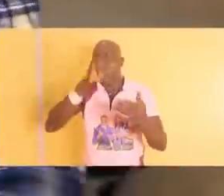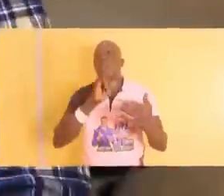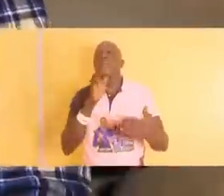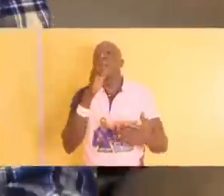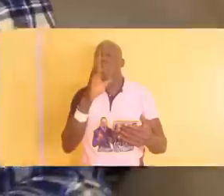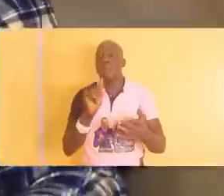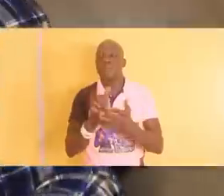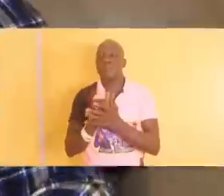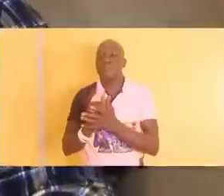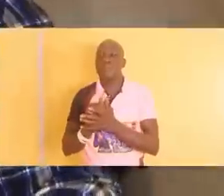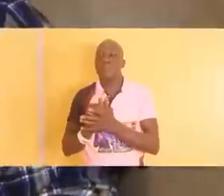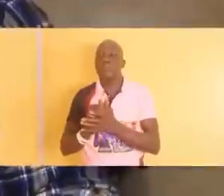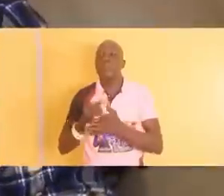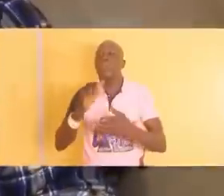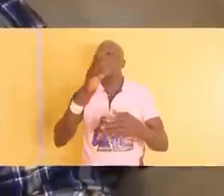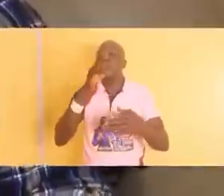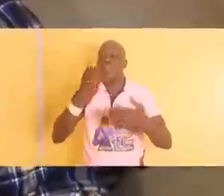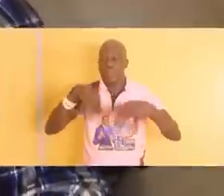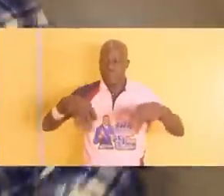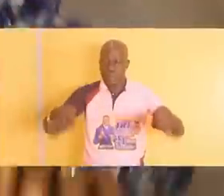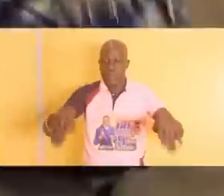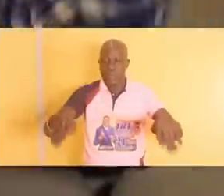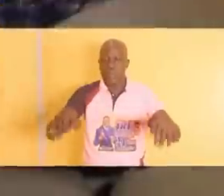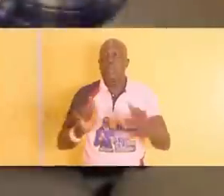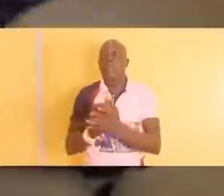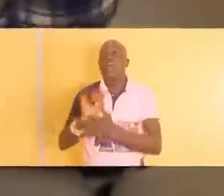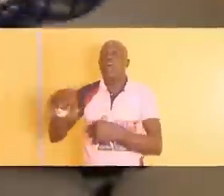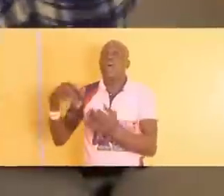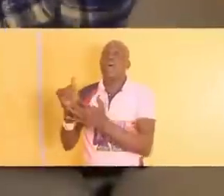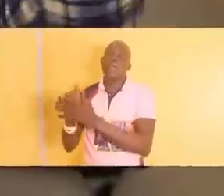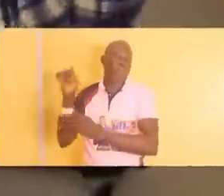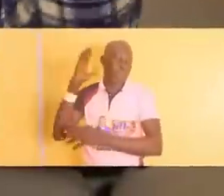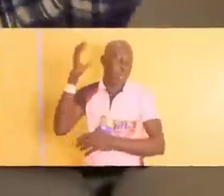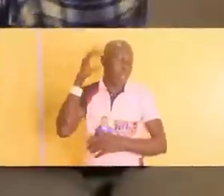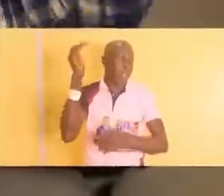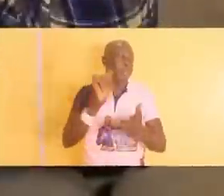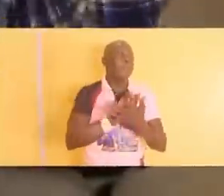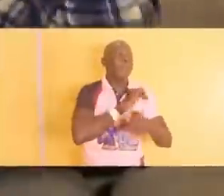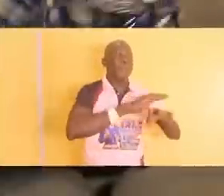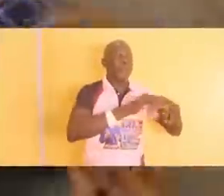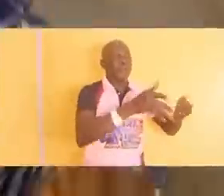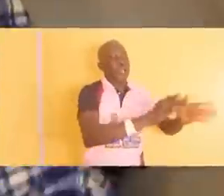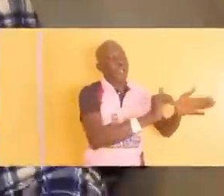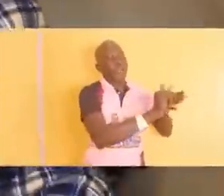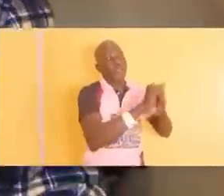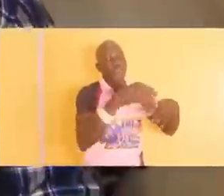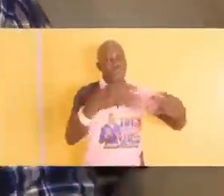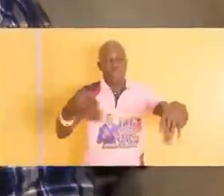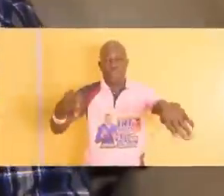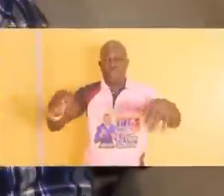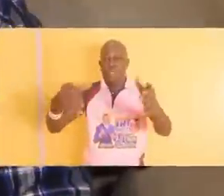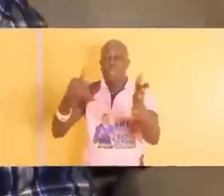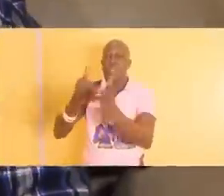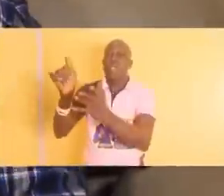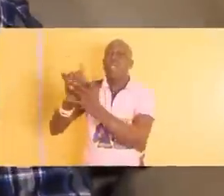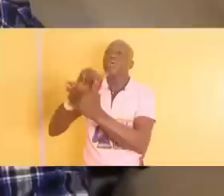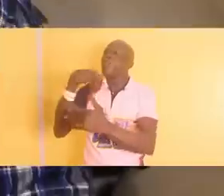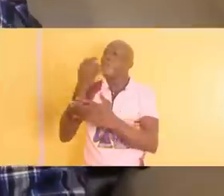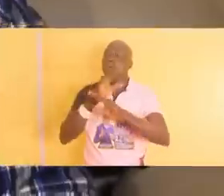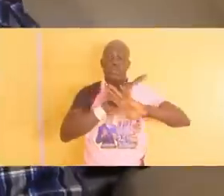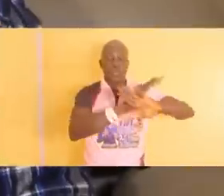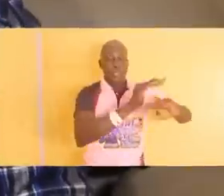daddy iya lo ja ye so gbo mi so gbo mi se du won je ota mo ni awon wo lo da